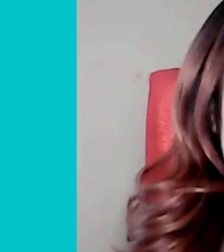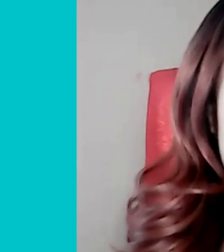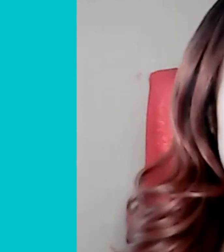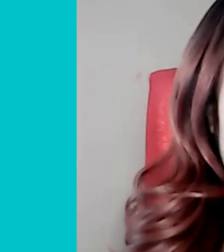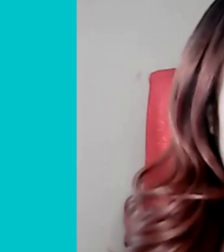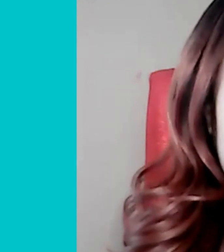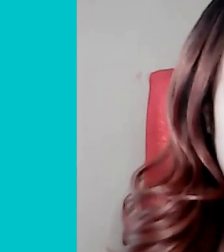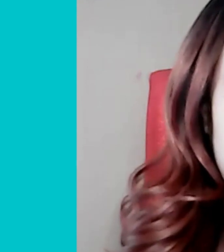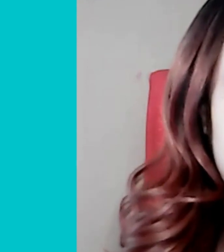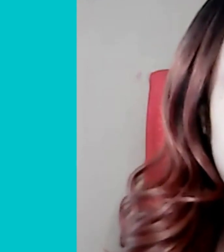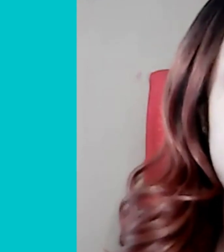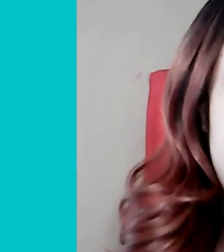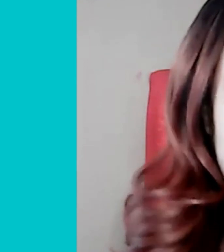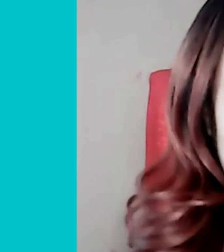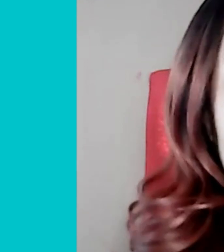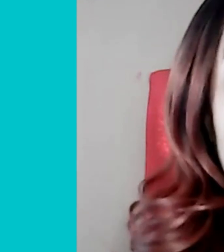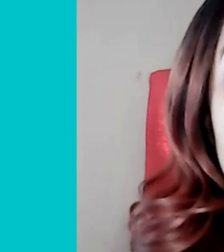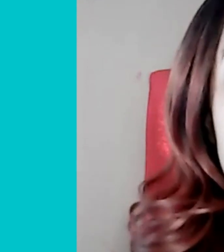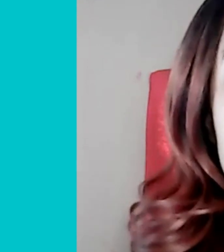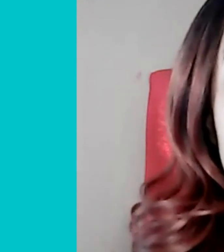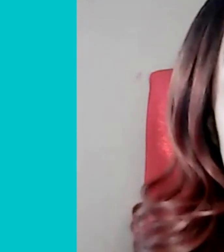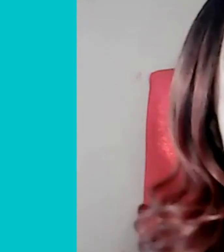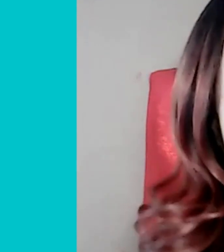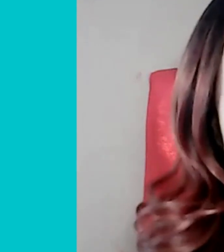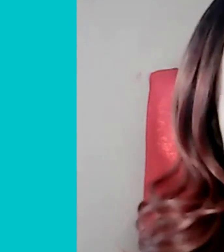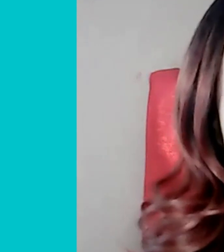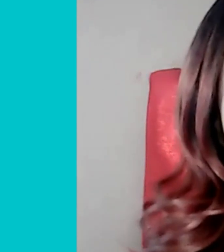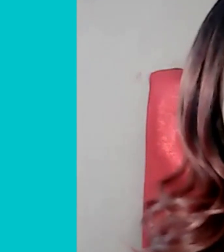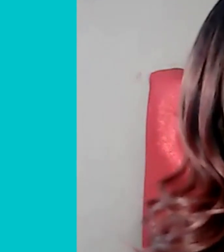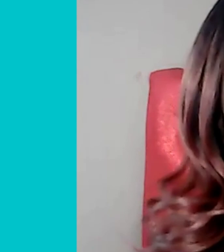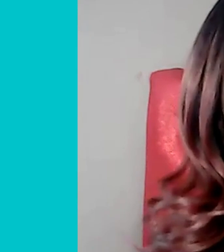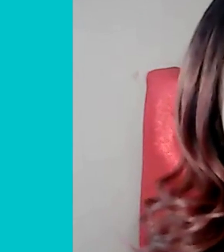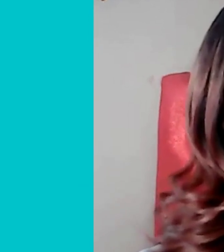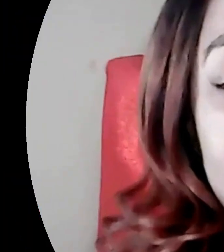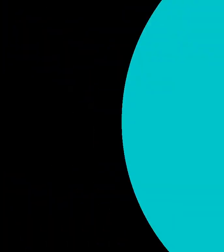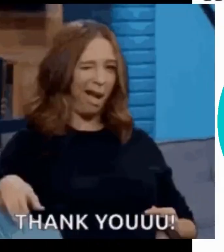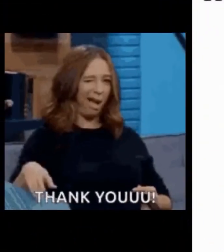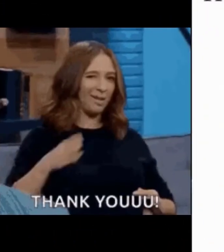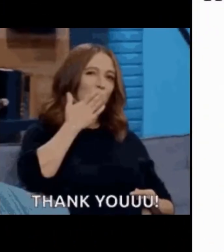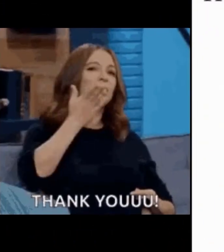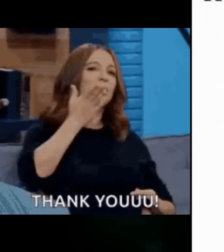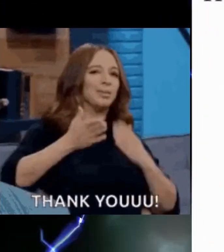I hope this was helpful for you. Thank you for joining us today, and have a great day.